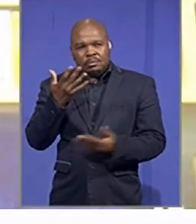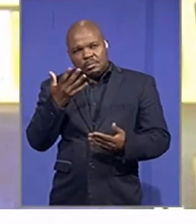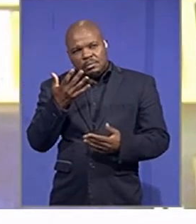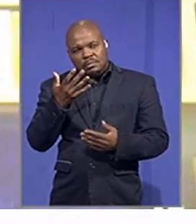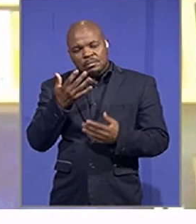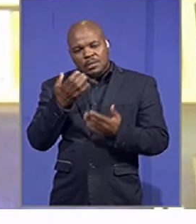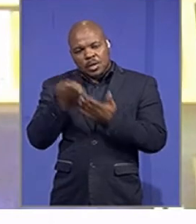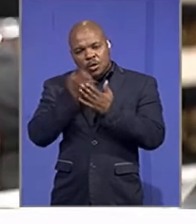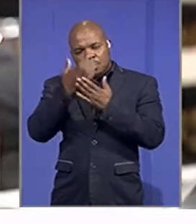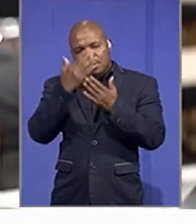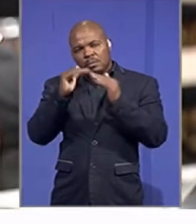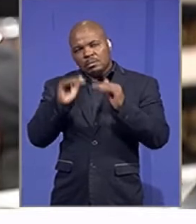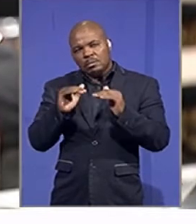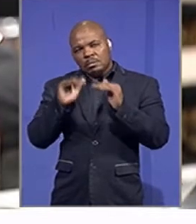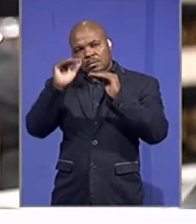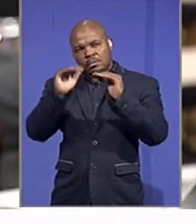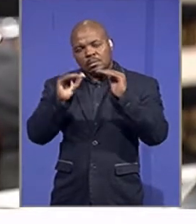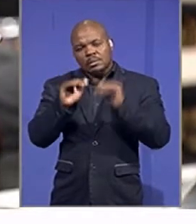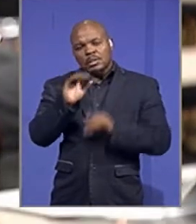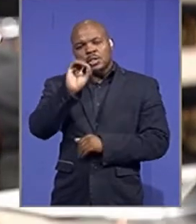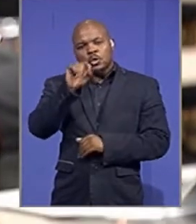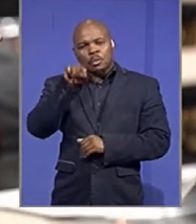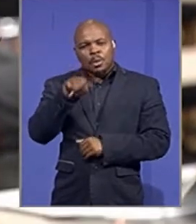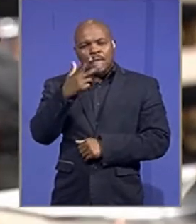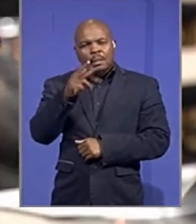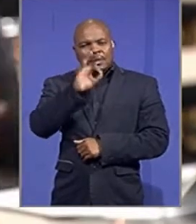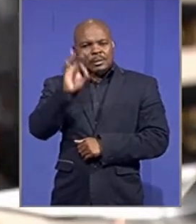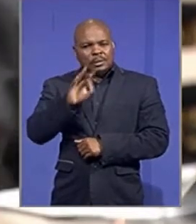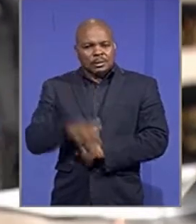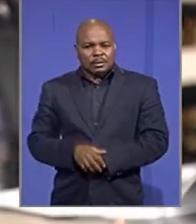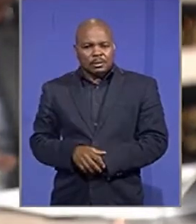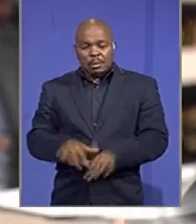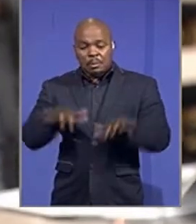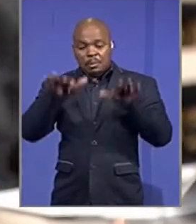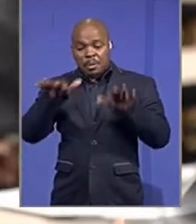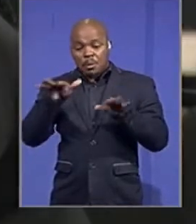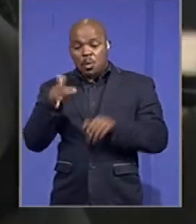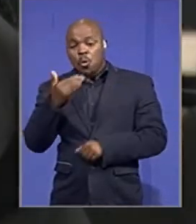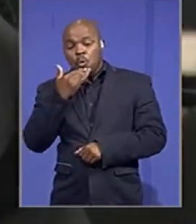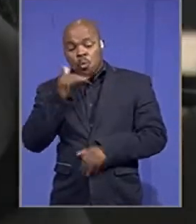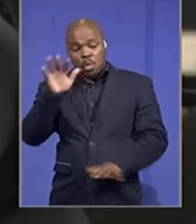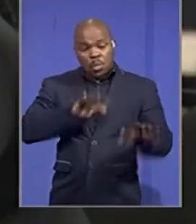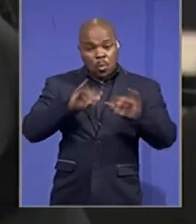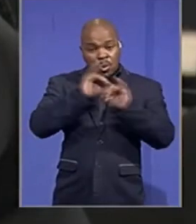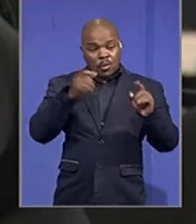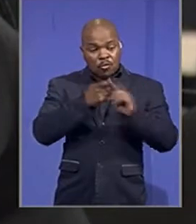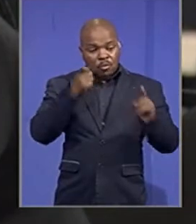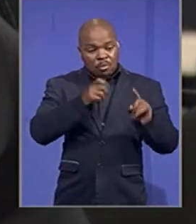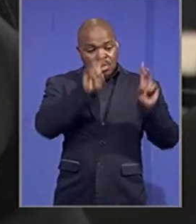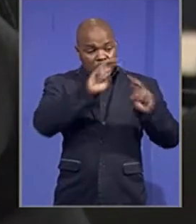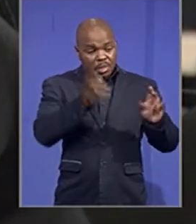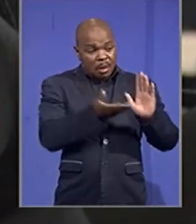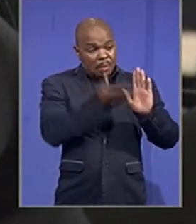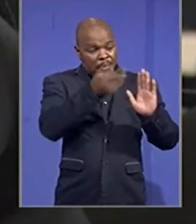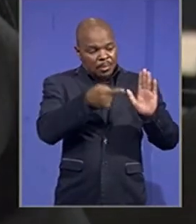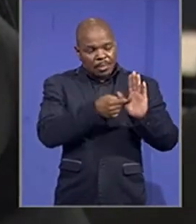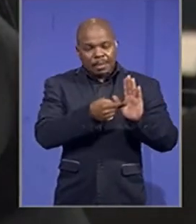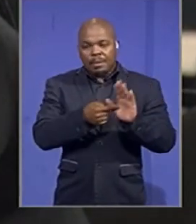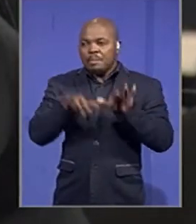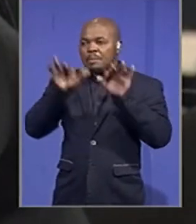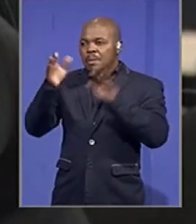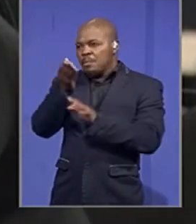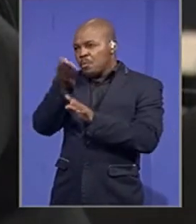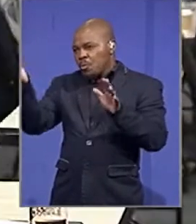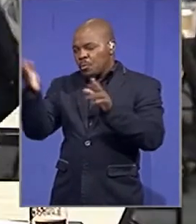only 0.8. Bao gape ba tla ngwago šoro ke koketso yeo ya ditefelo tša mohlagase ke batho fela